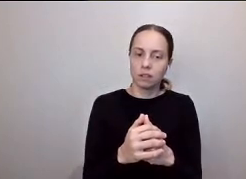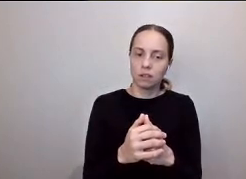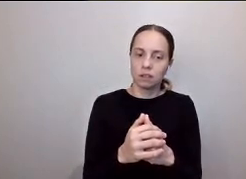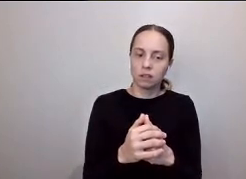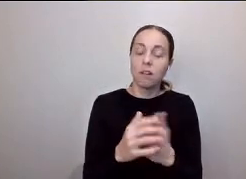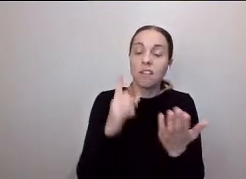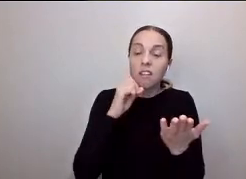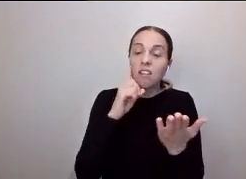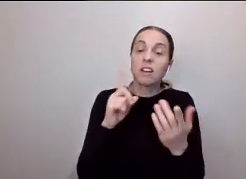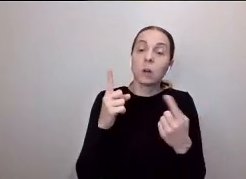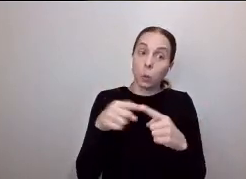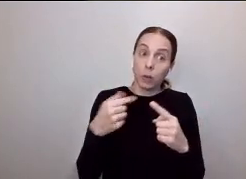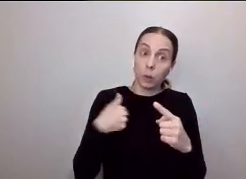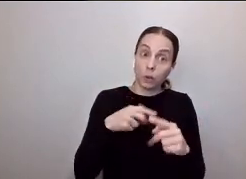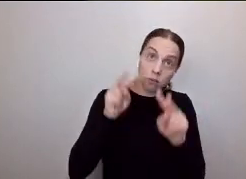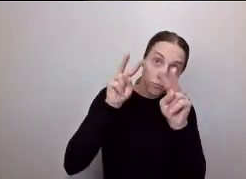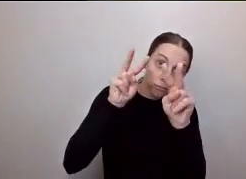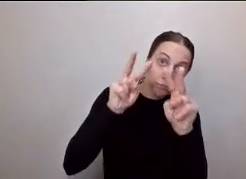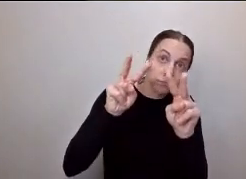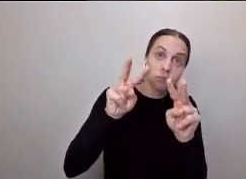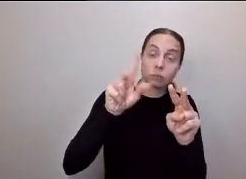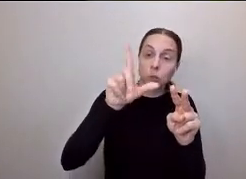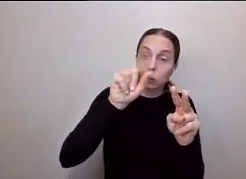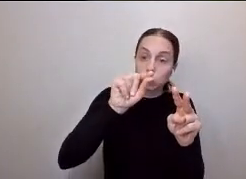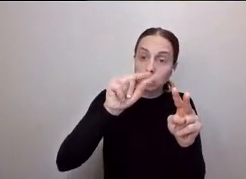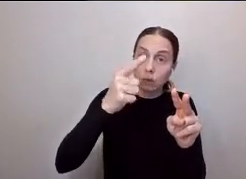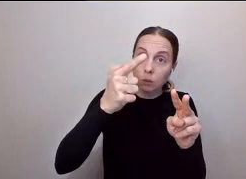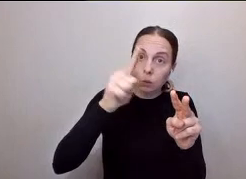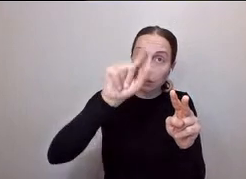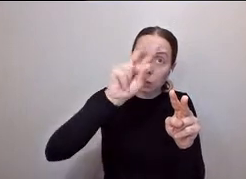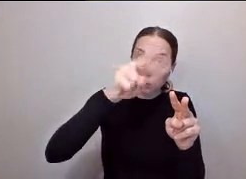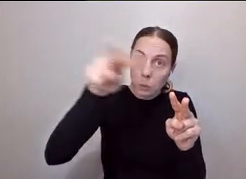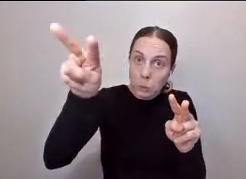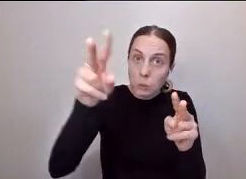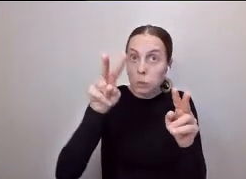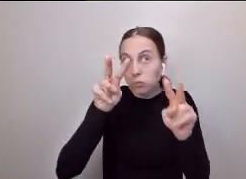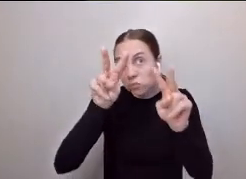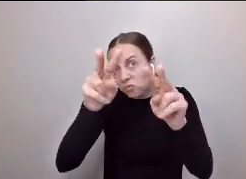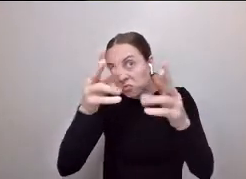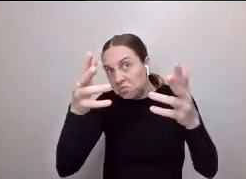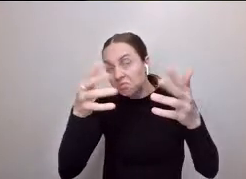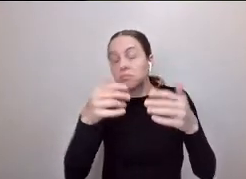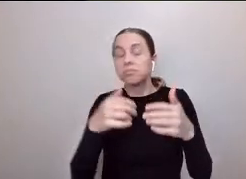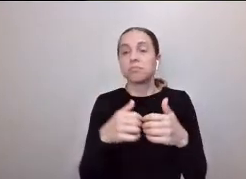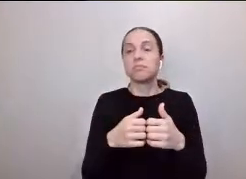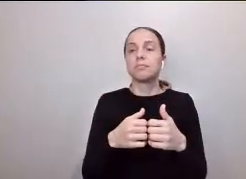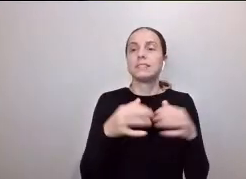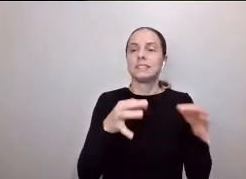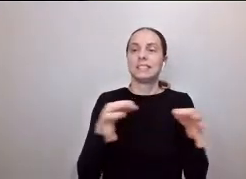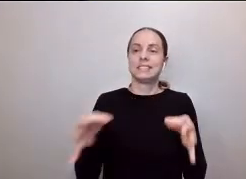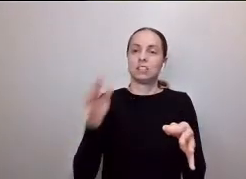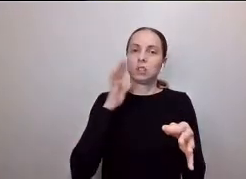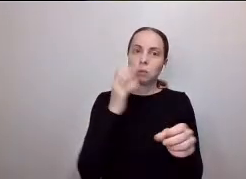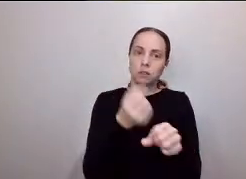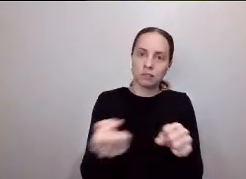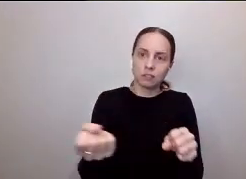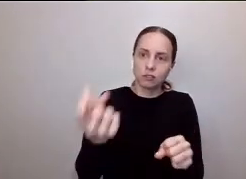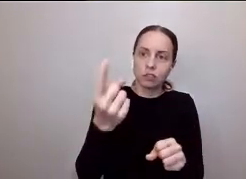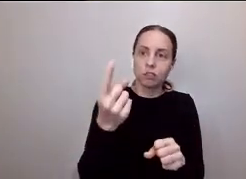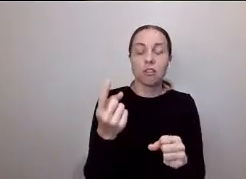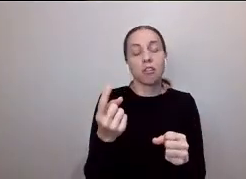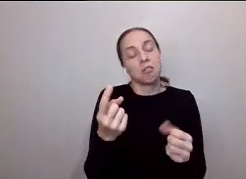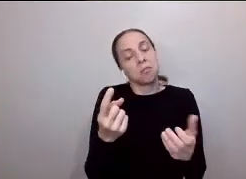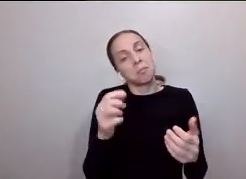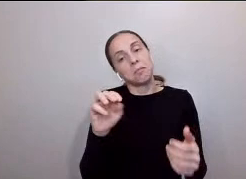to 2022, you know, those decisions will be made next year. The mayor will propose the budget in August.